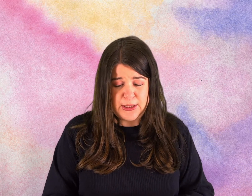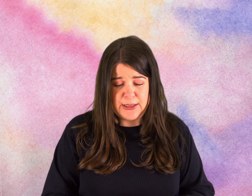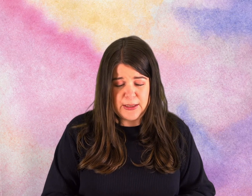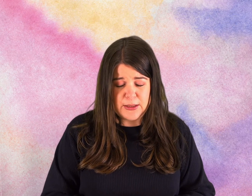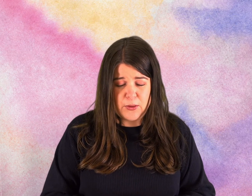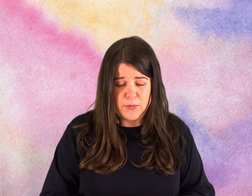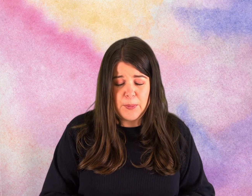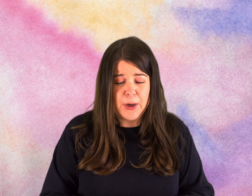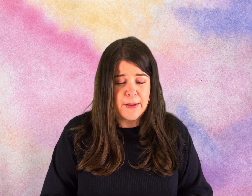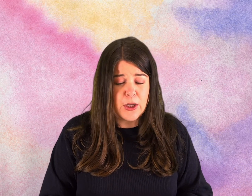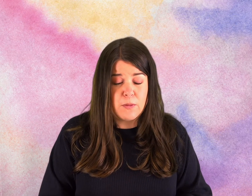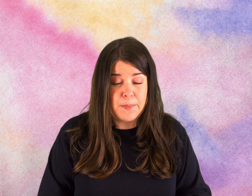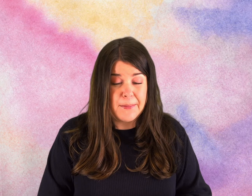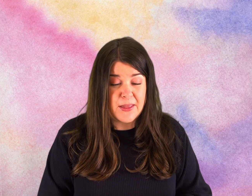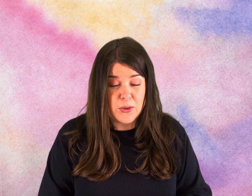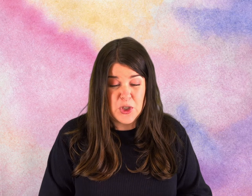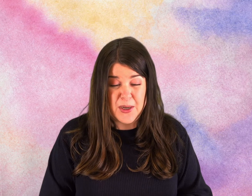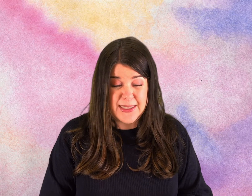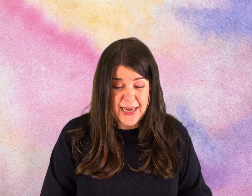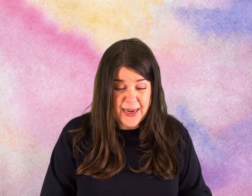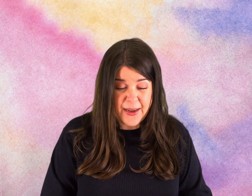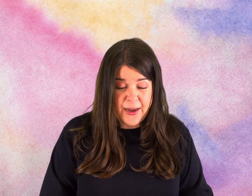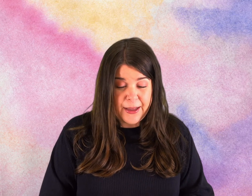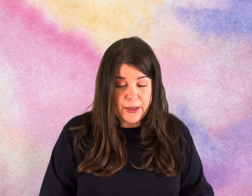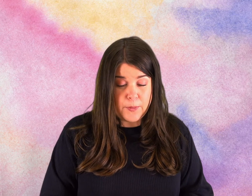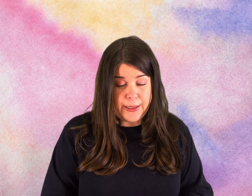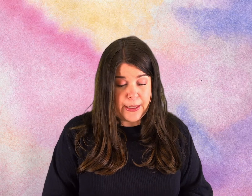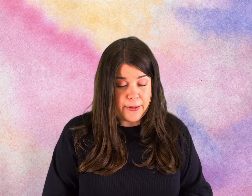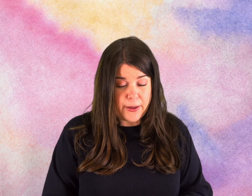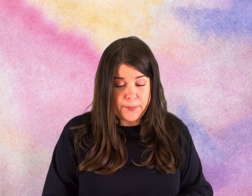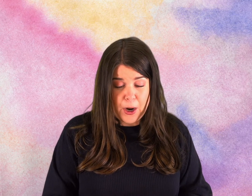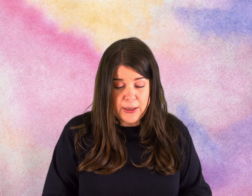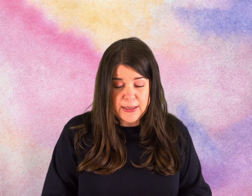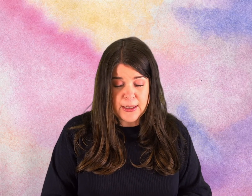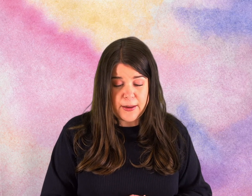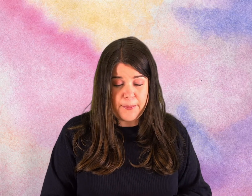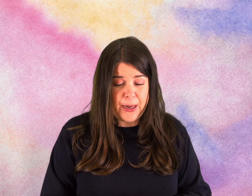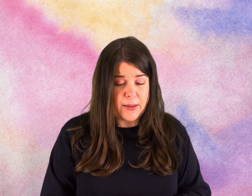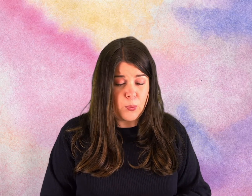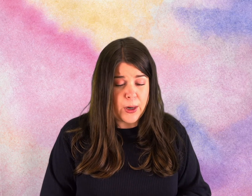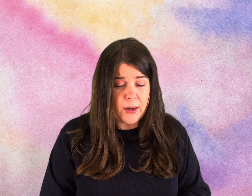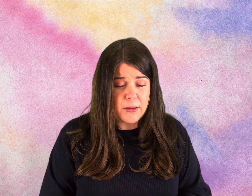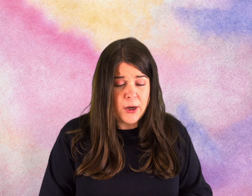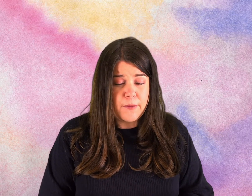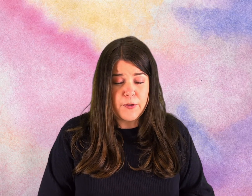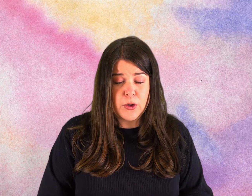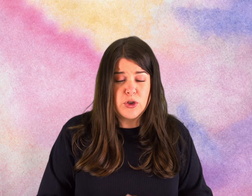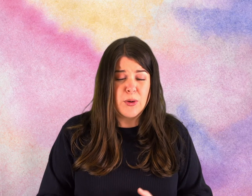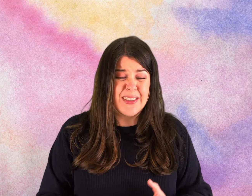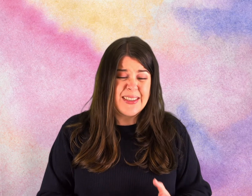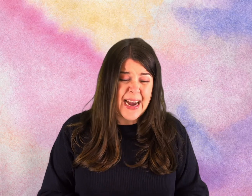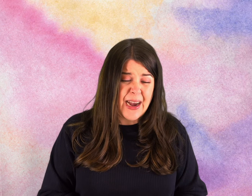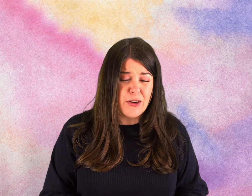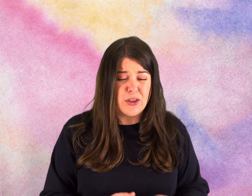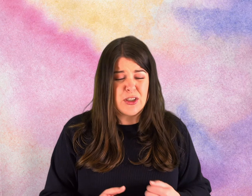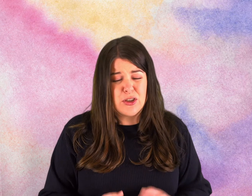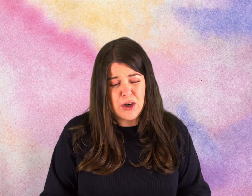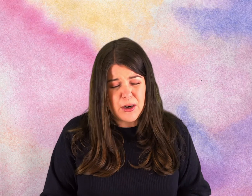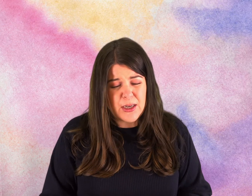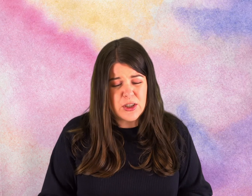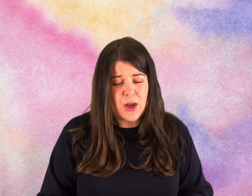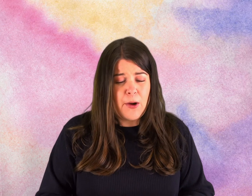of Jesus, Lord. We pray that you would be with those who are sick, that you would heal their bodies and make them well. For those who are sad